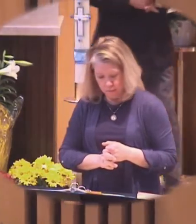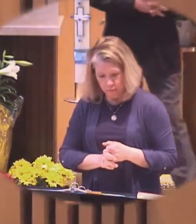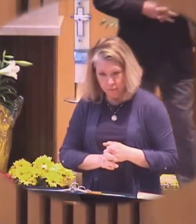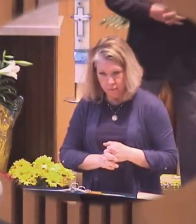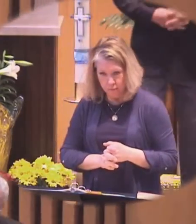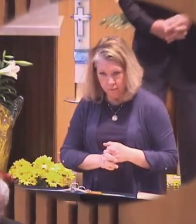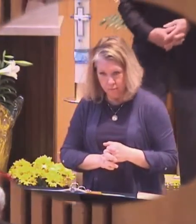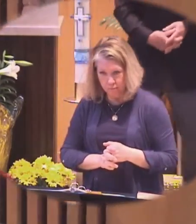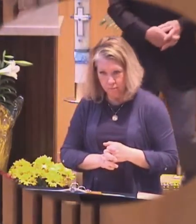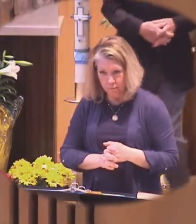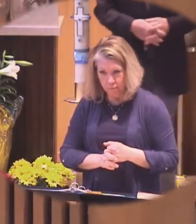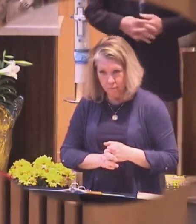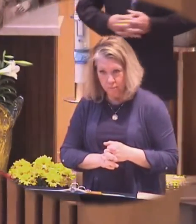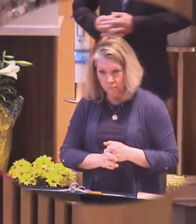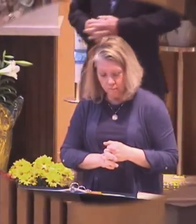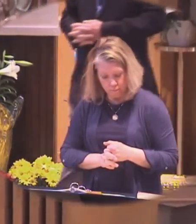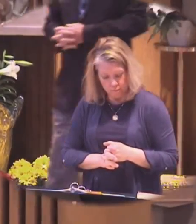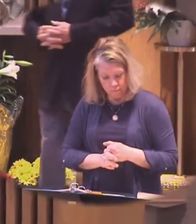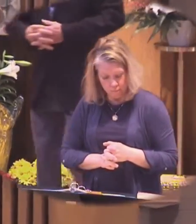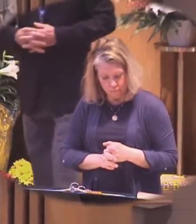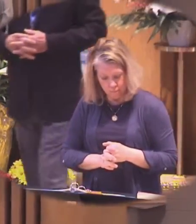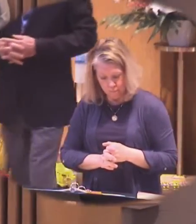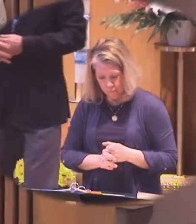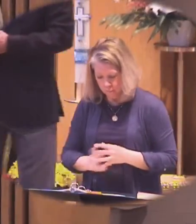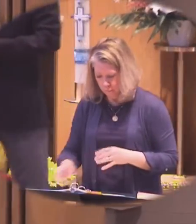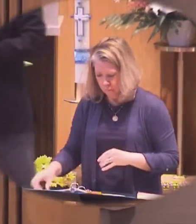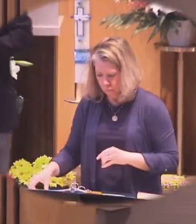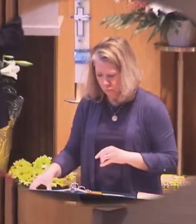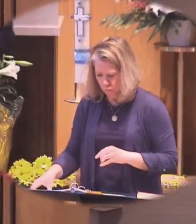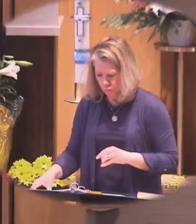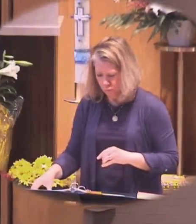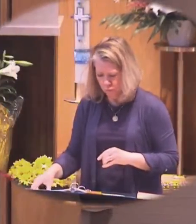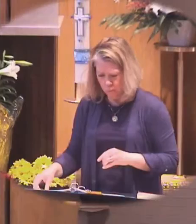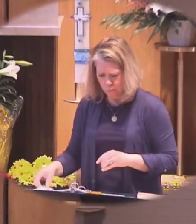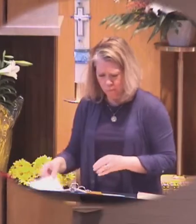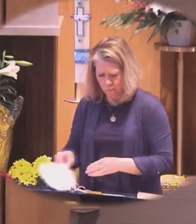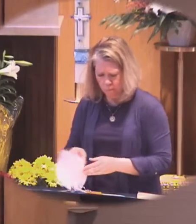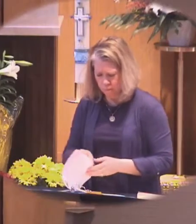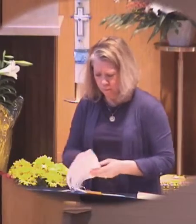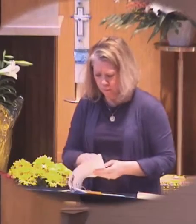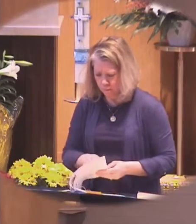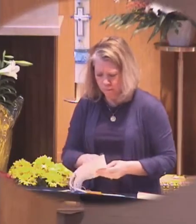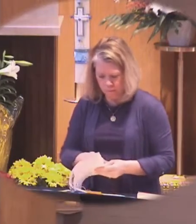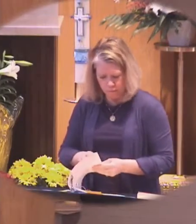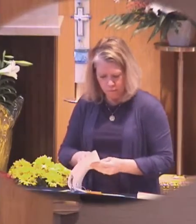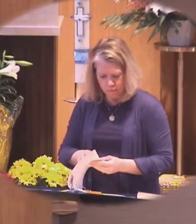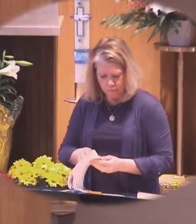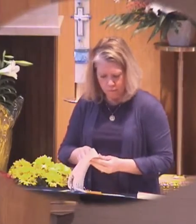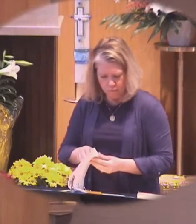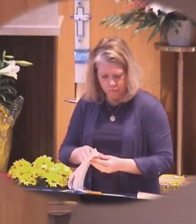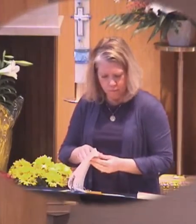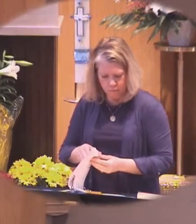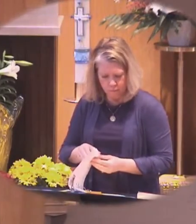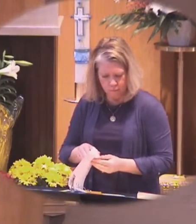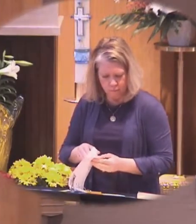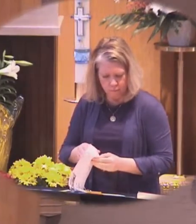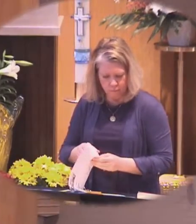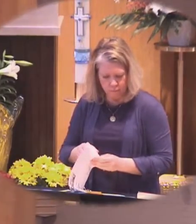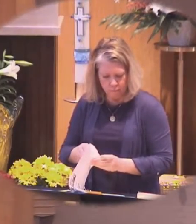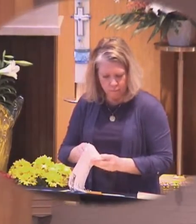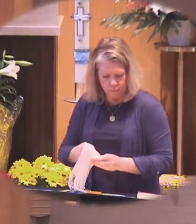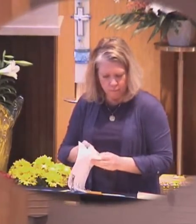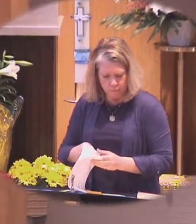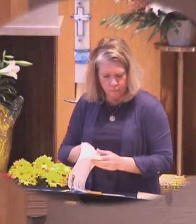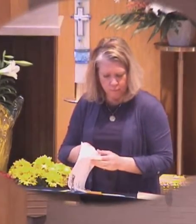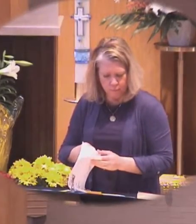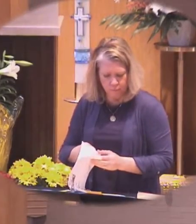Please join in singing the Easter sequence found in your worship aid. We will sing the Alleluia refrain once in the beginning and once after